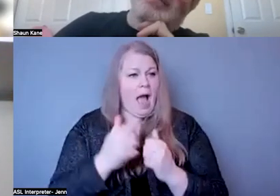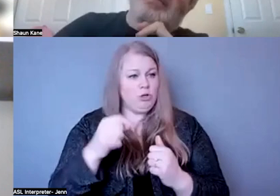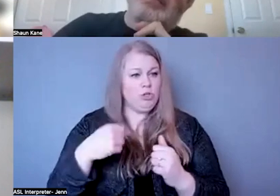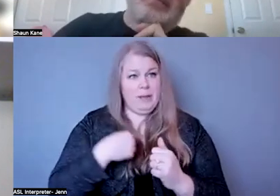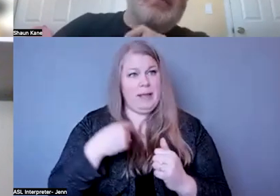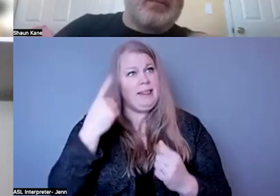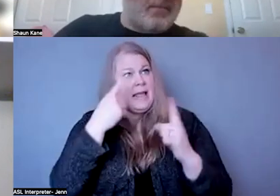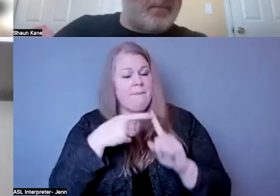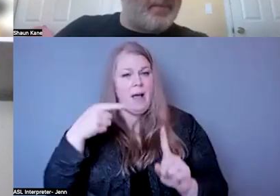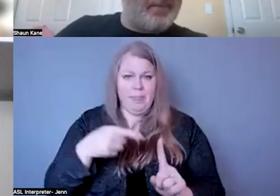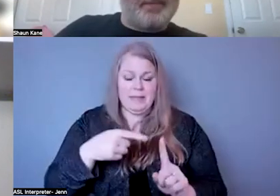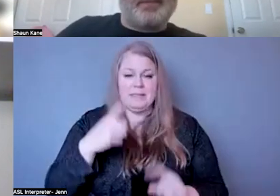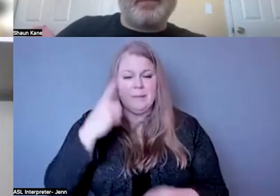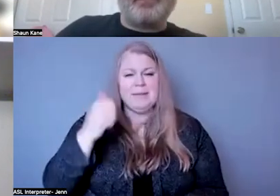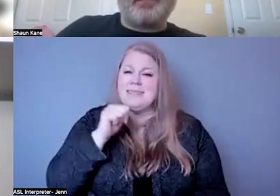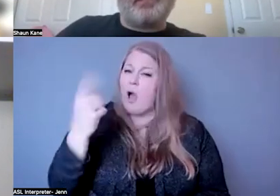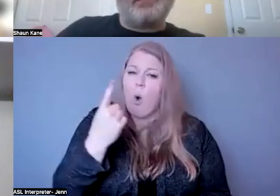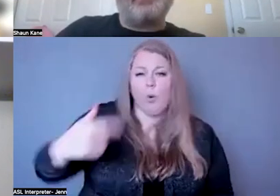I think it's often unintuitive.